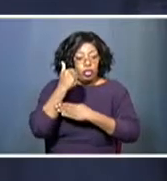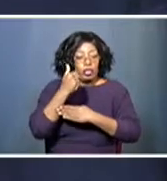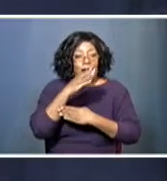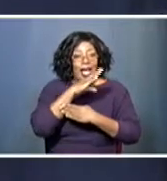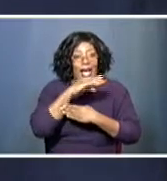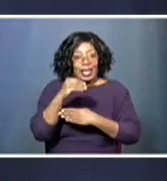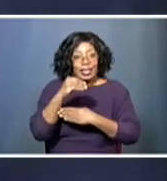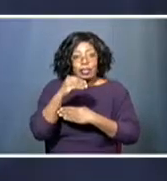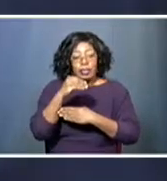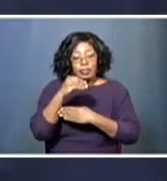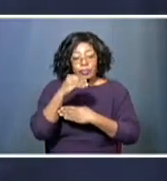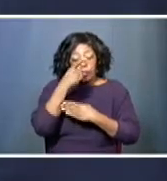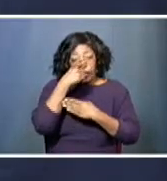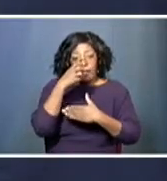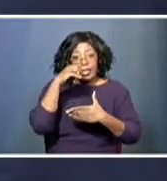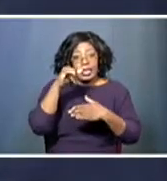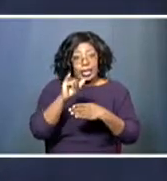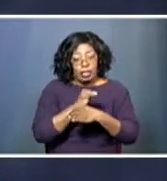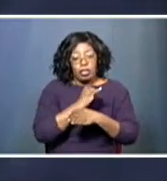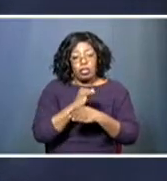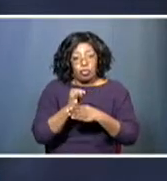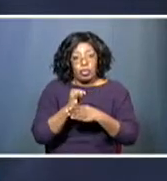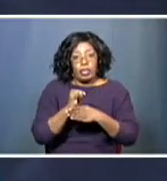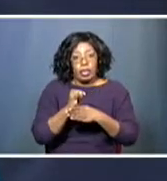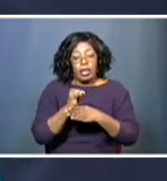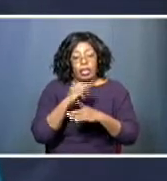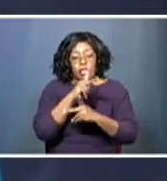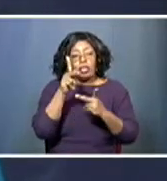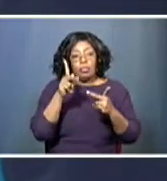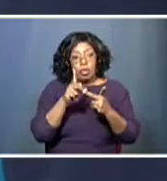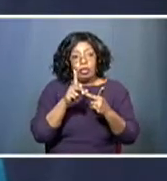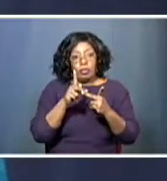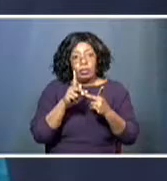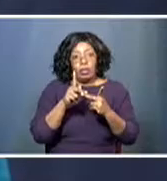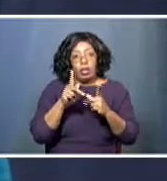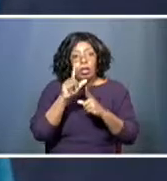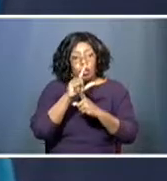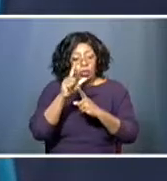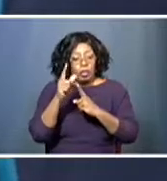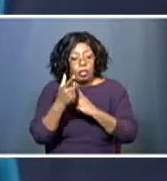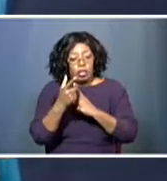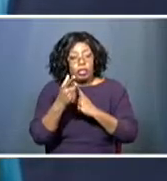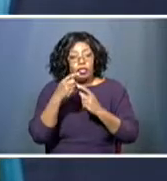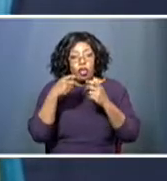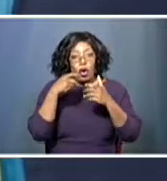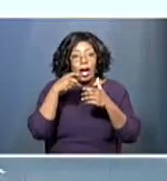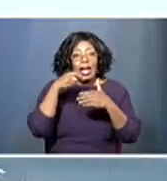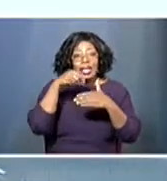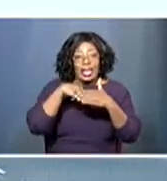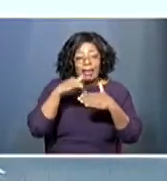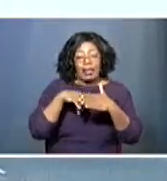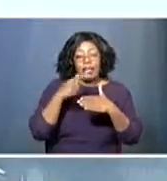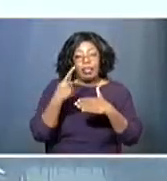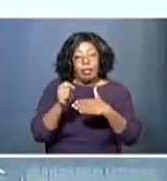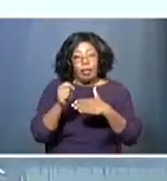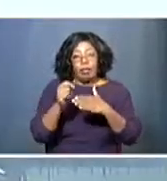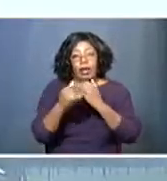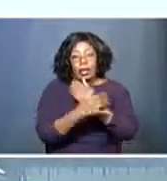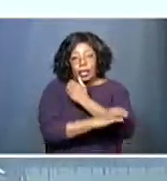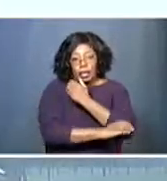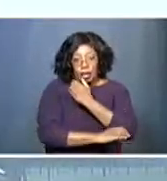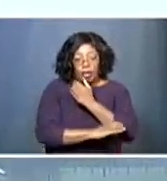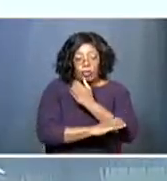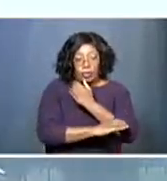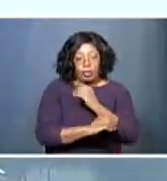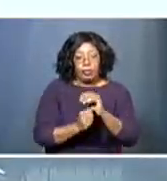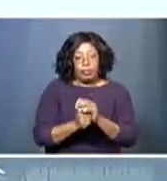industry, once described as the premier location for diving experiences in the Caribbean. Its